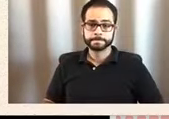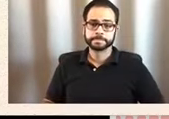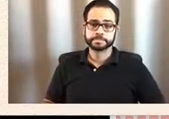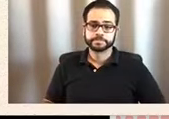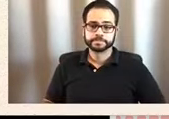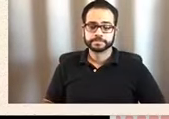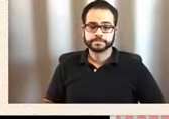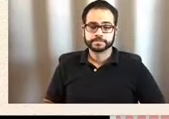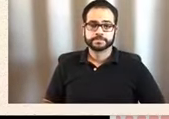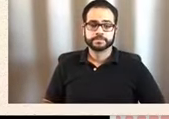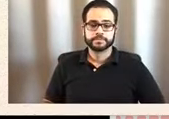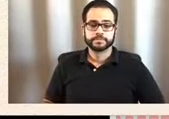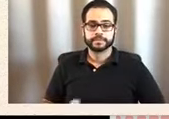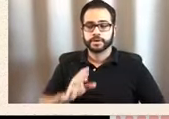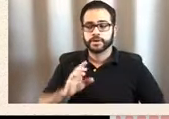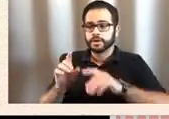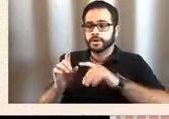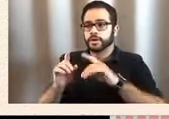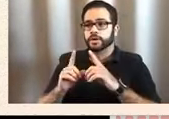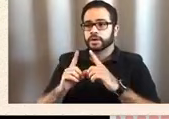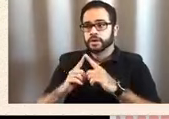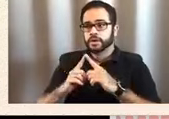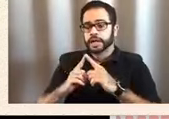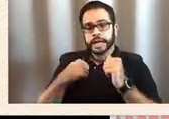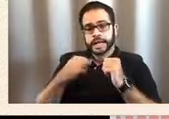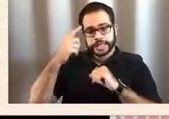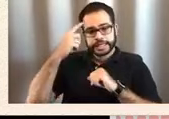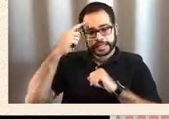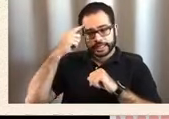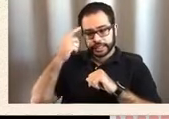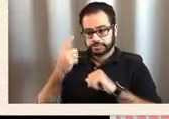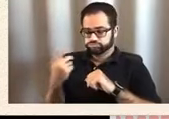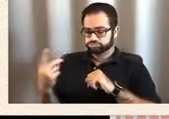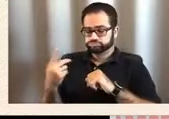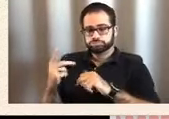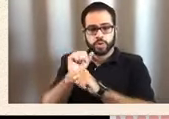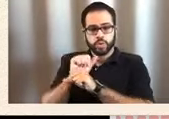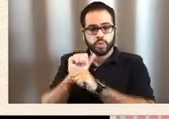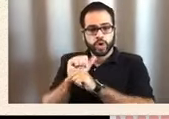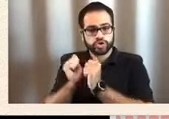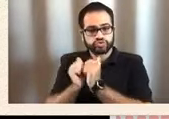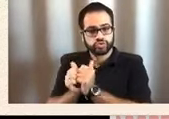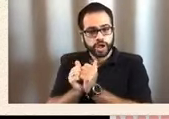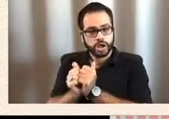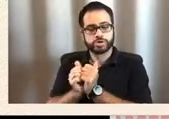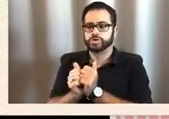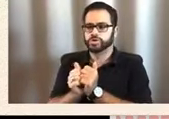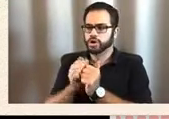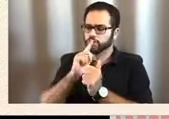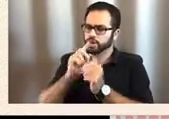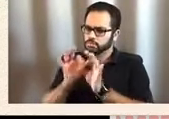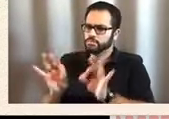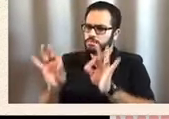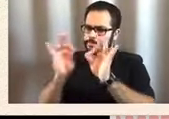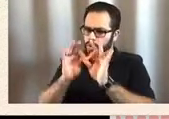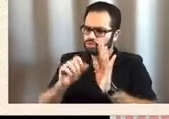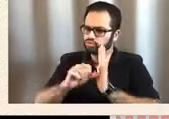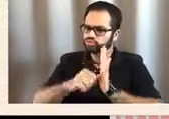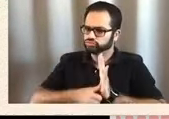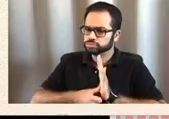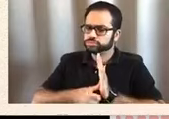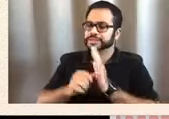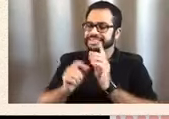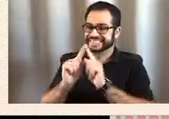And I think working together and stressing teamwork is of utmost